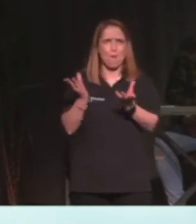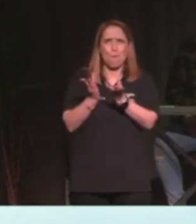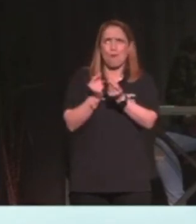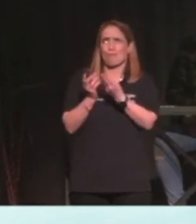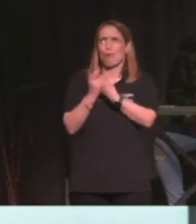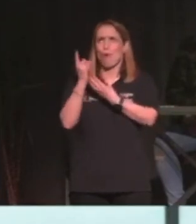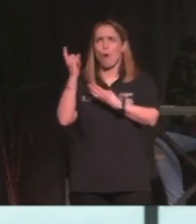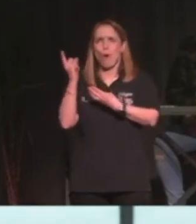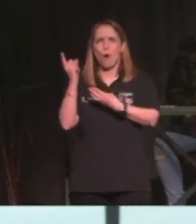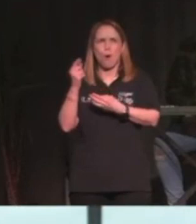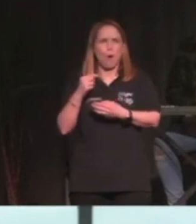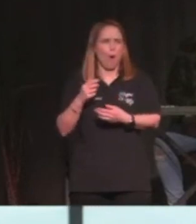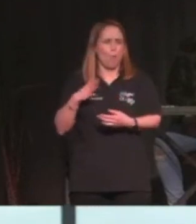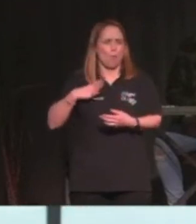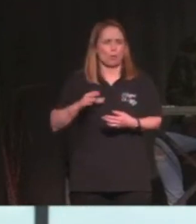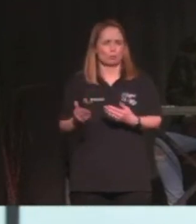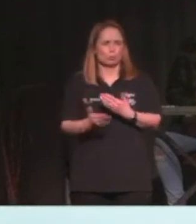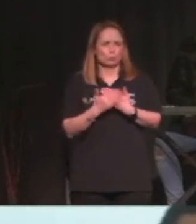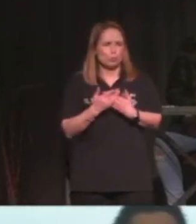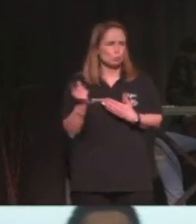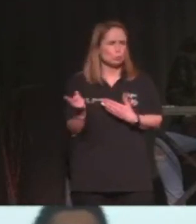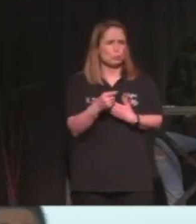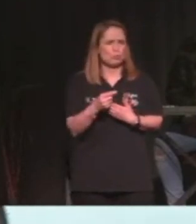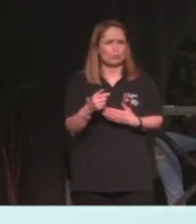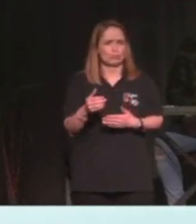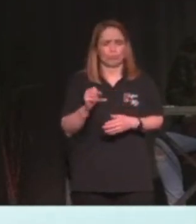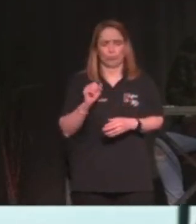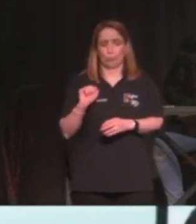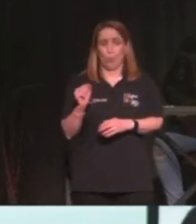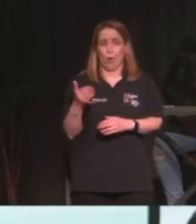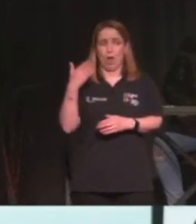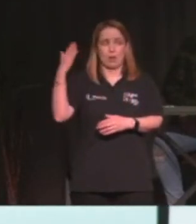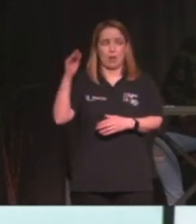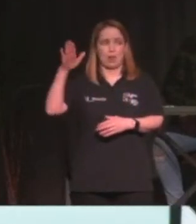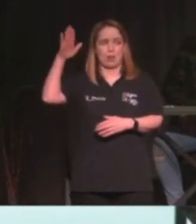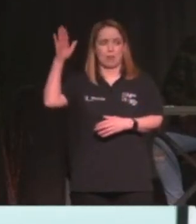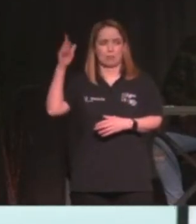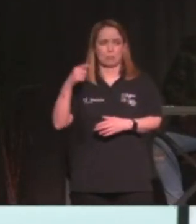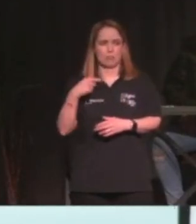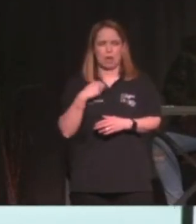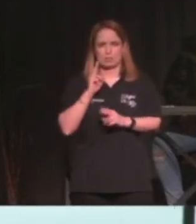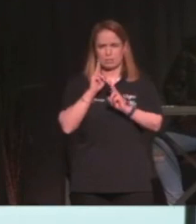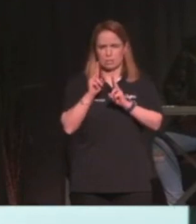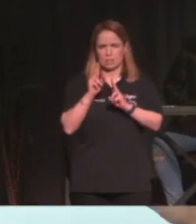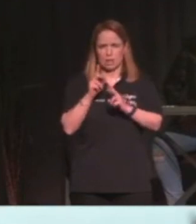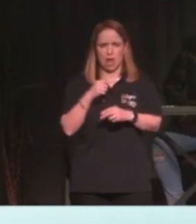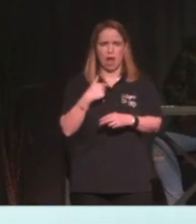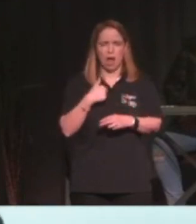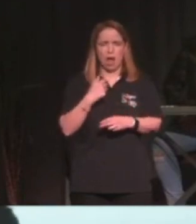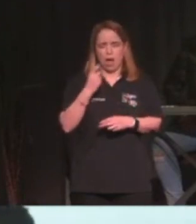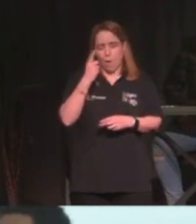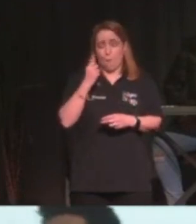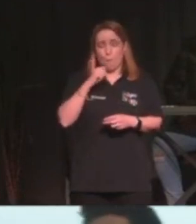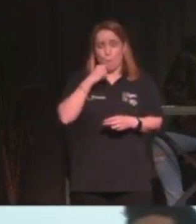let me encourage you to lift up your hand while nobody's looking. Just lift up your hand. We'll see you and we'll pray for you. We would love to do